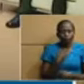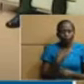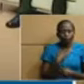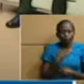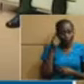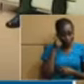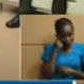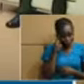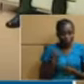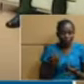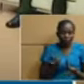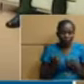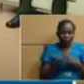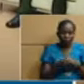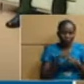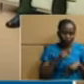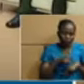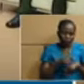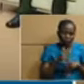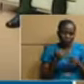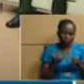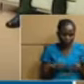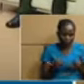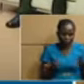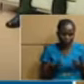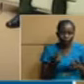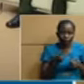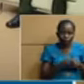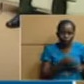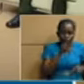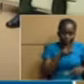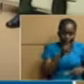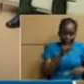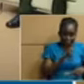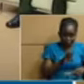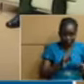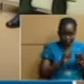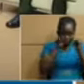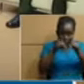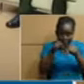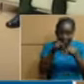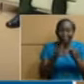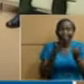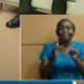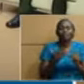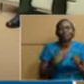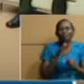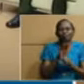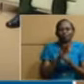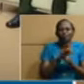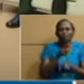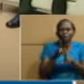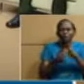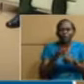storm. The moment we jump off from NSSF, you are the next point of stop. So we have many questions for you about